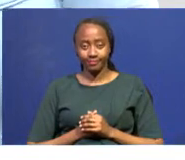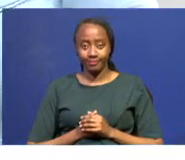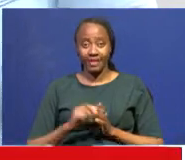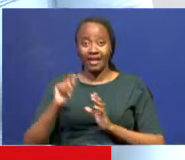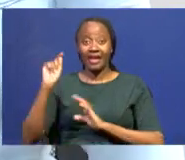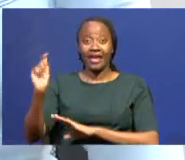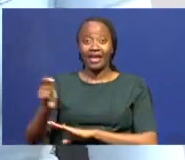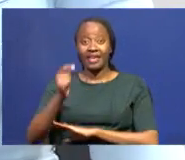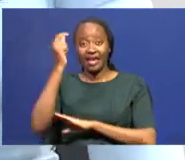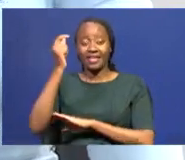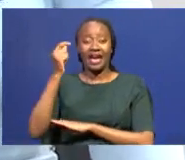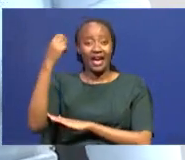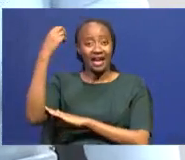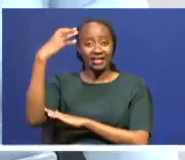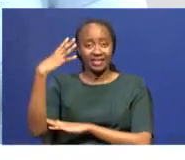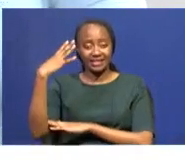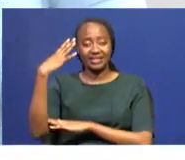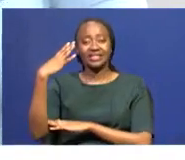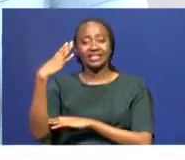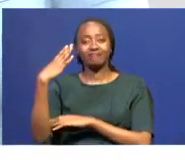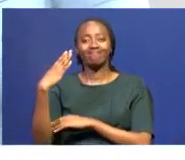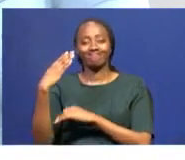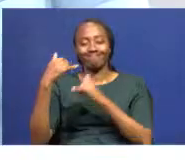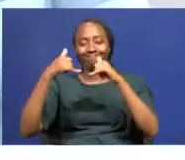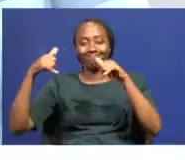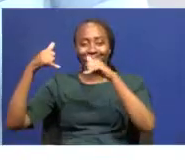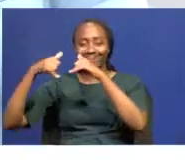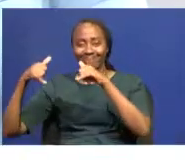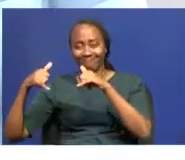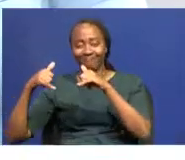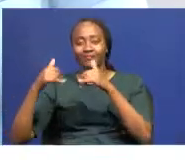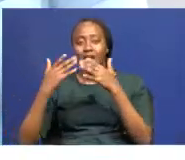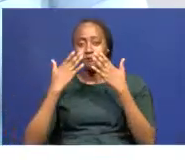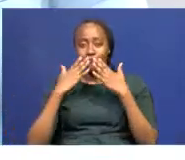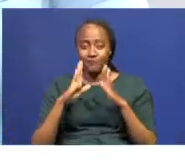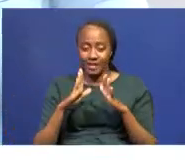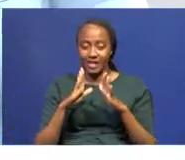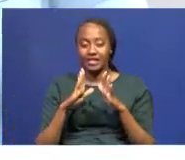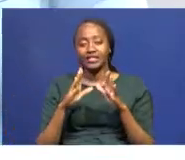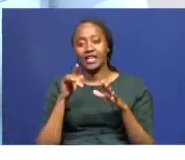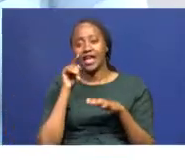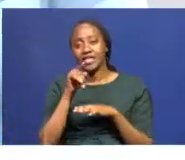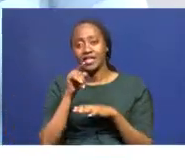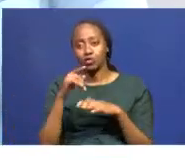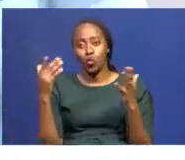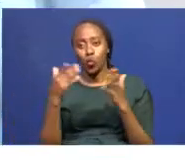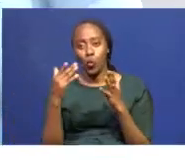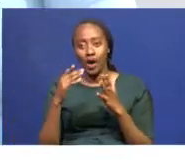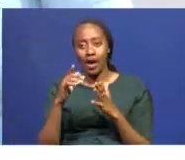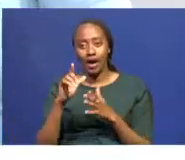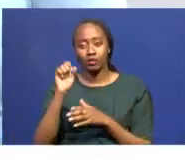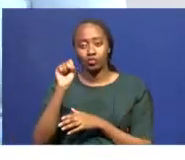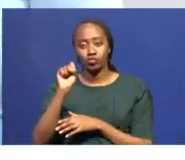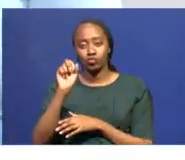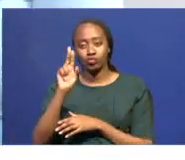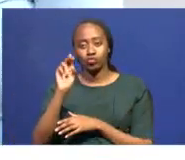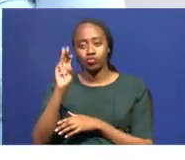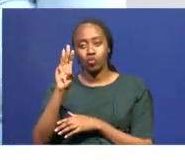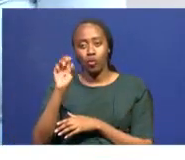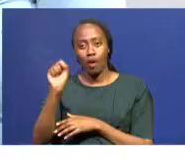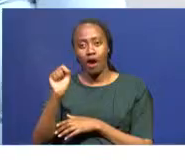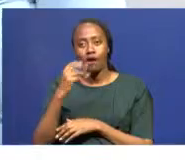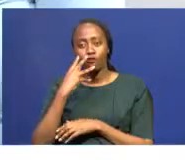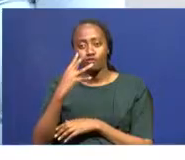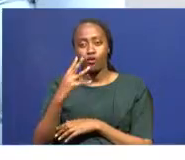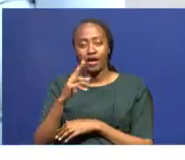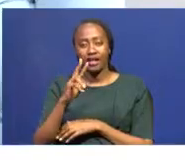The Kenya Electricity Transmission Company Limited has completed the grid restoration project on the Loiyangalani Suswa 400 kilovolt